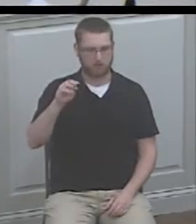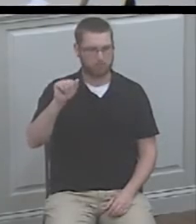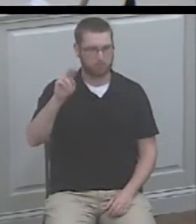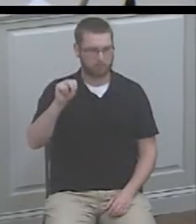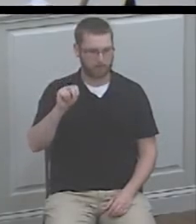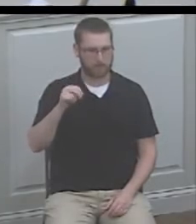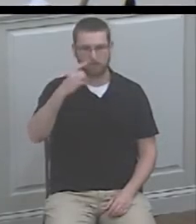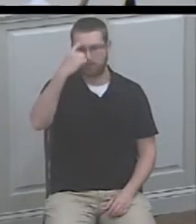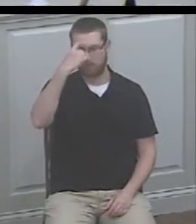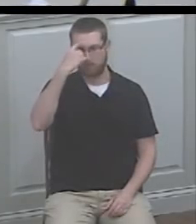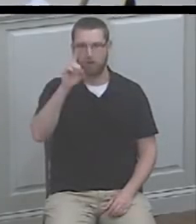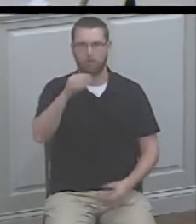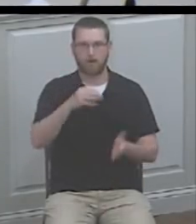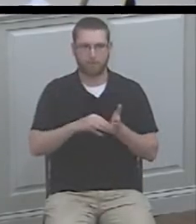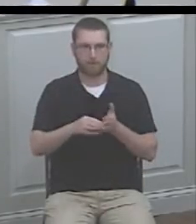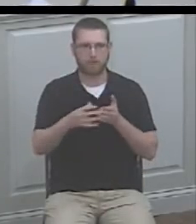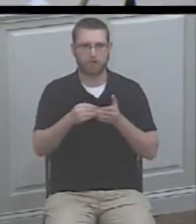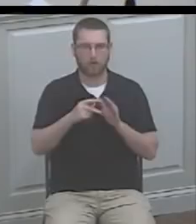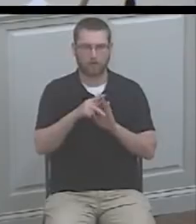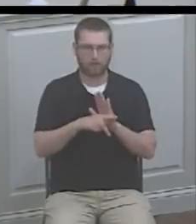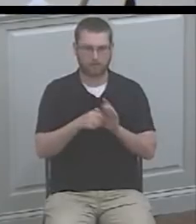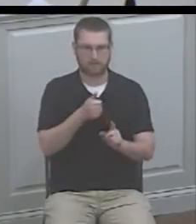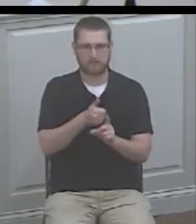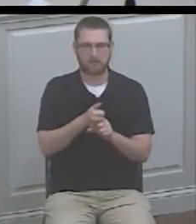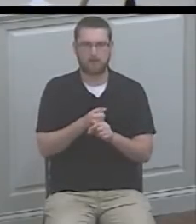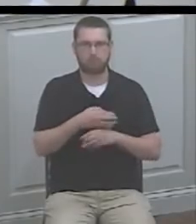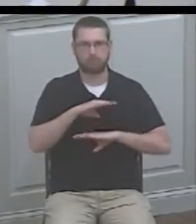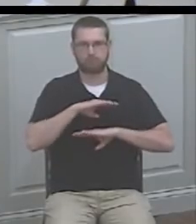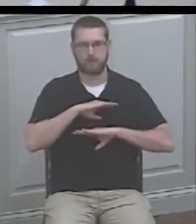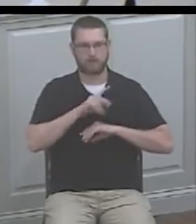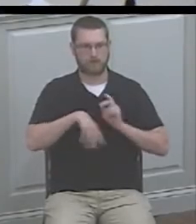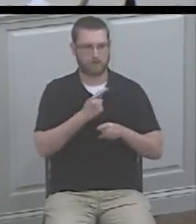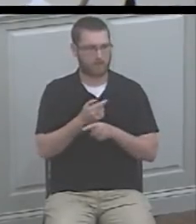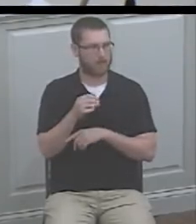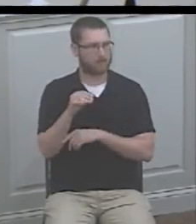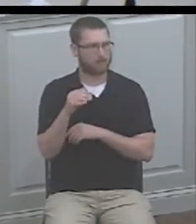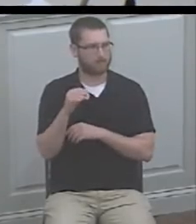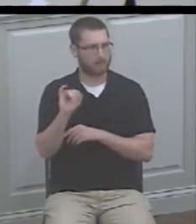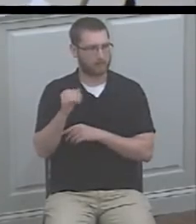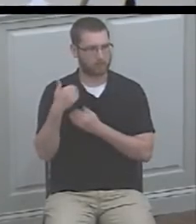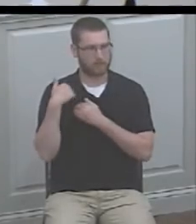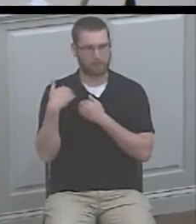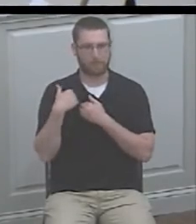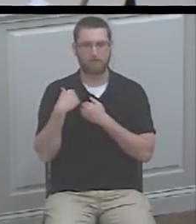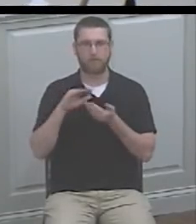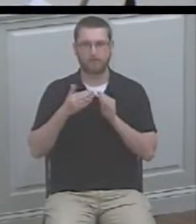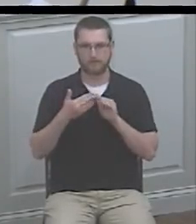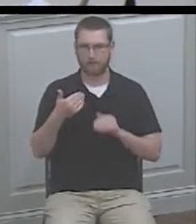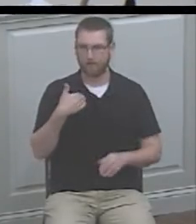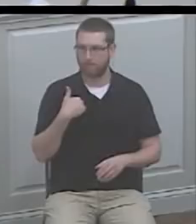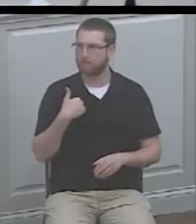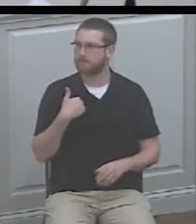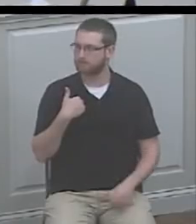concluded that they thought the $1 million policy was sufficient for the type of liability exposure that the city would have.